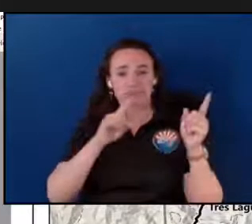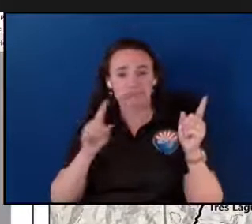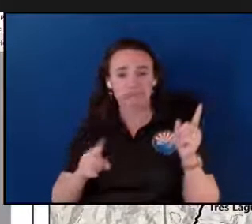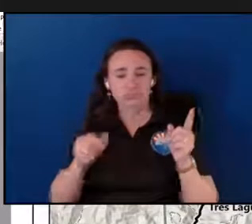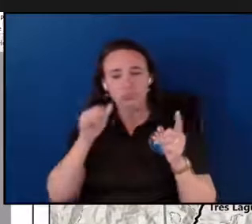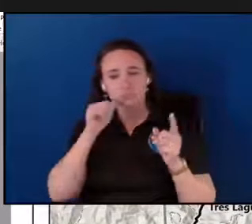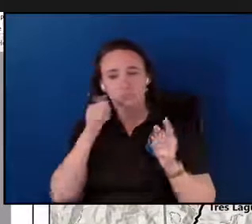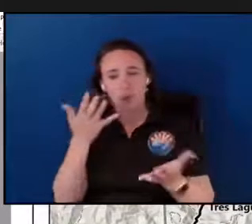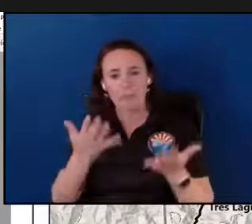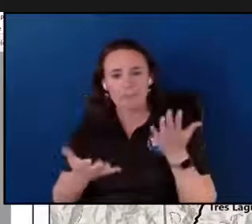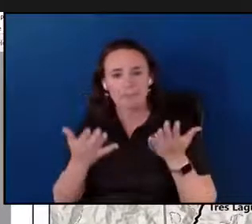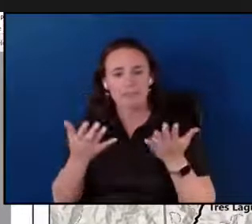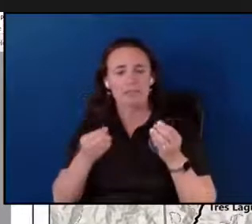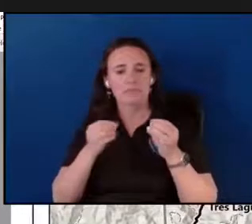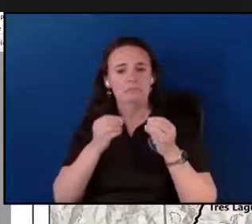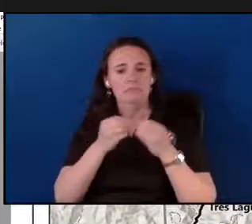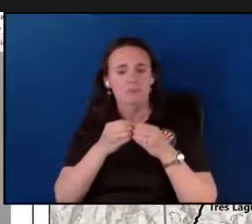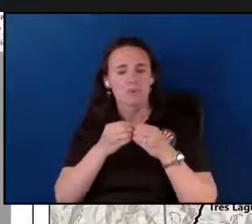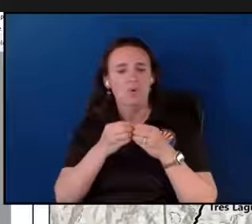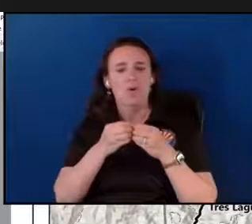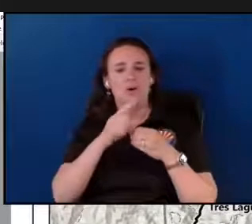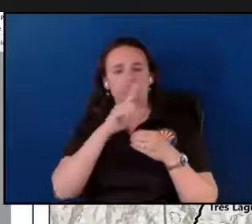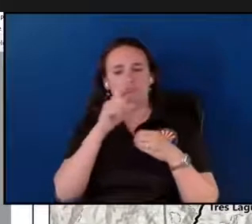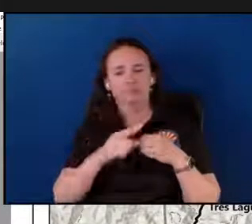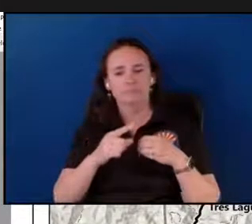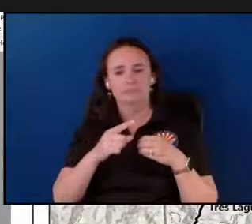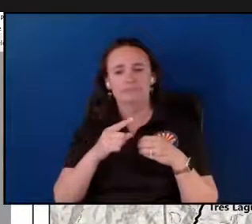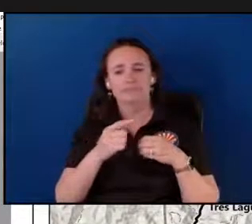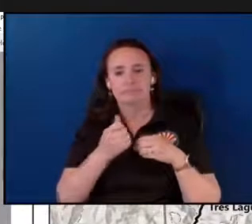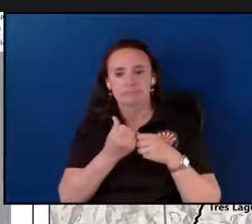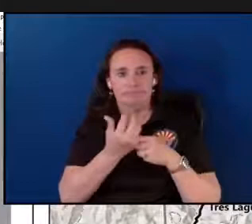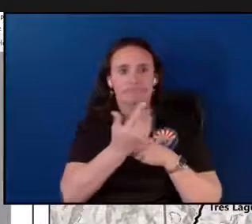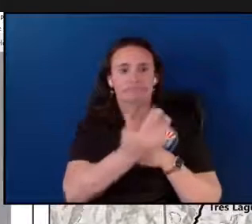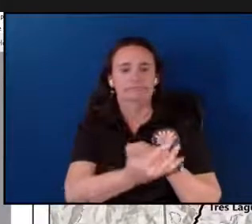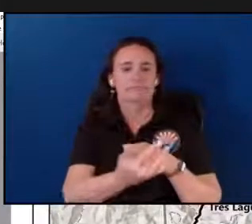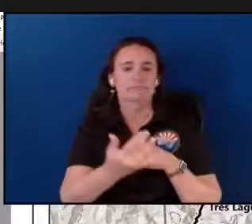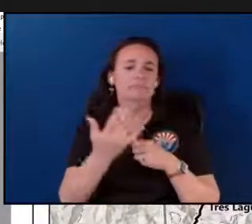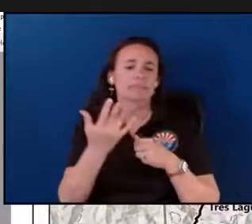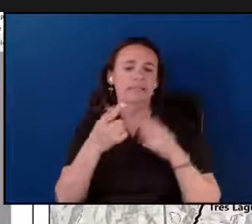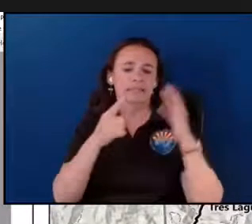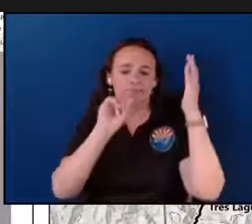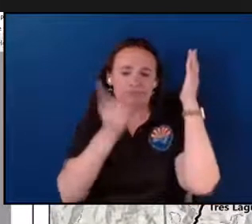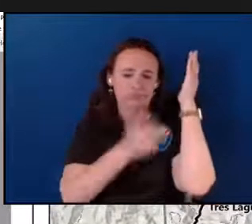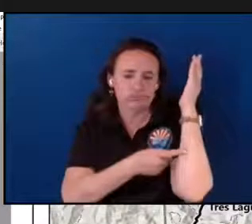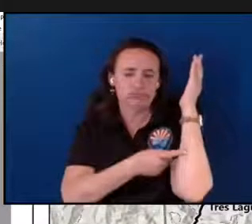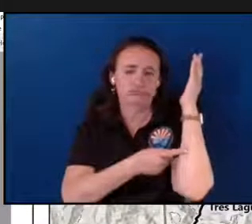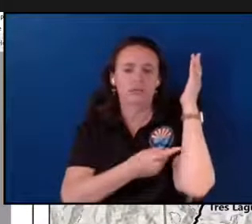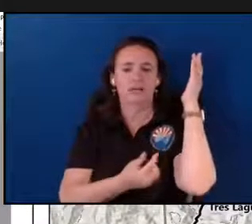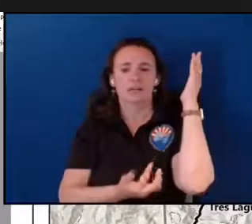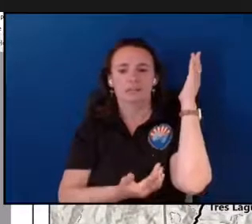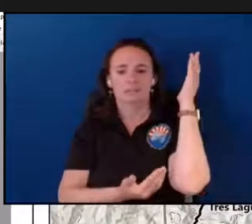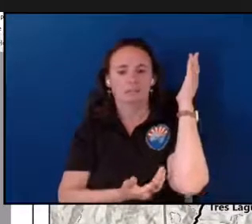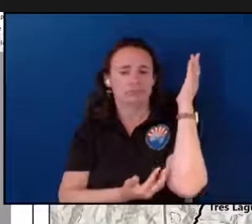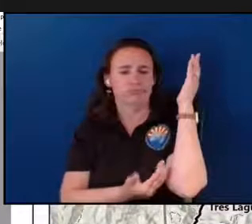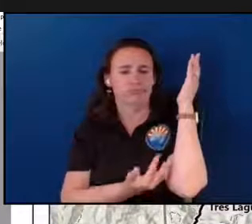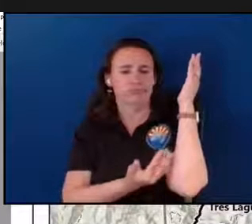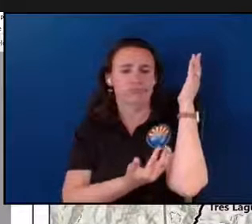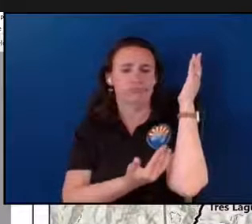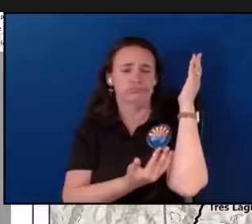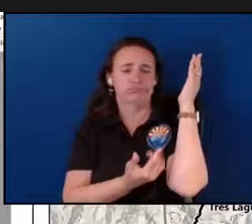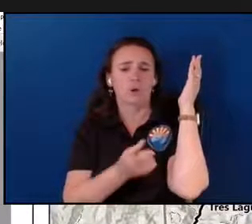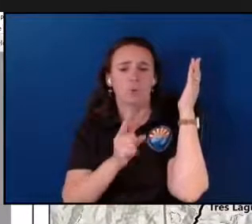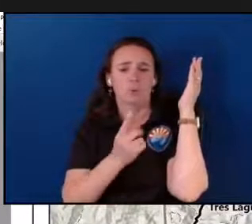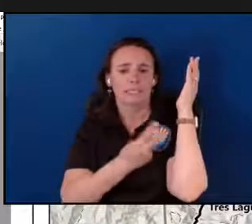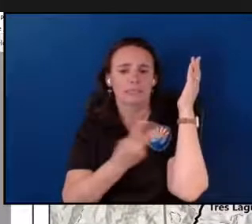come alive. We call those sleepers, where they strike a tree, they smolder for a day or two, and then wake up and